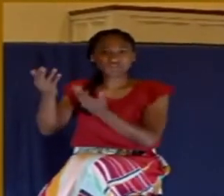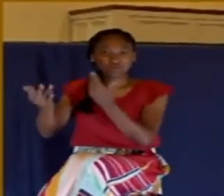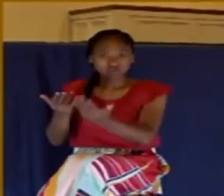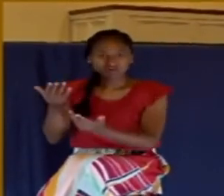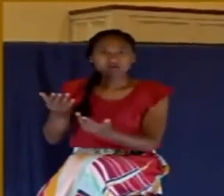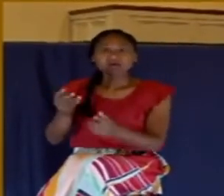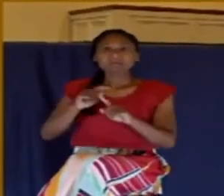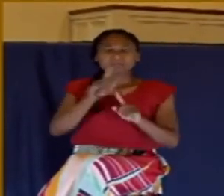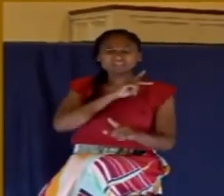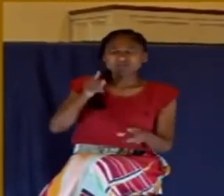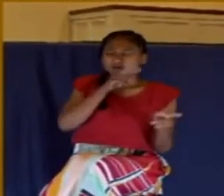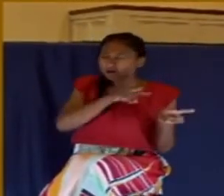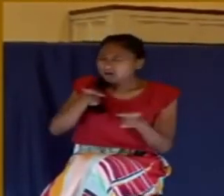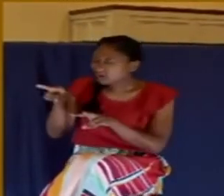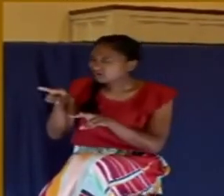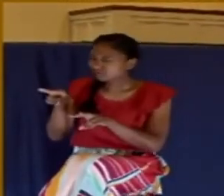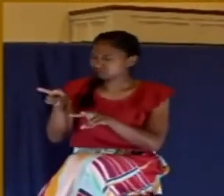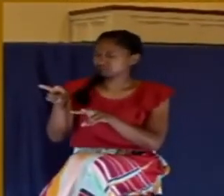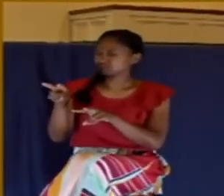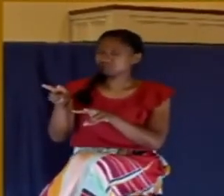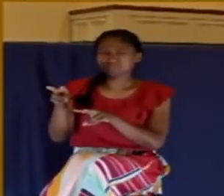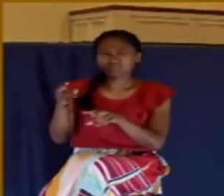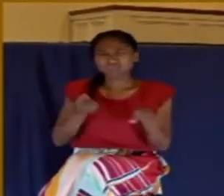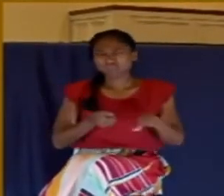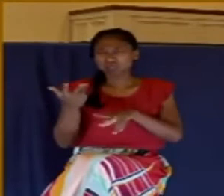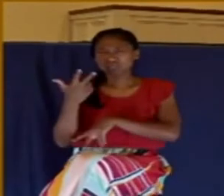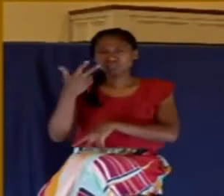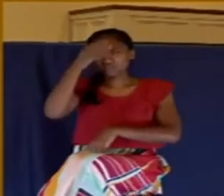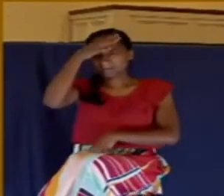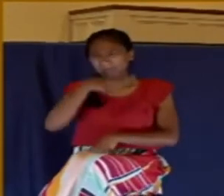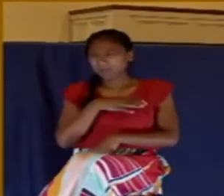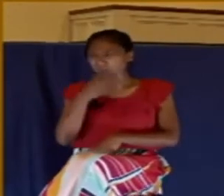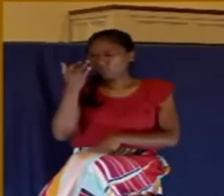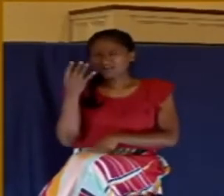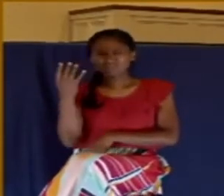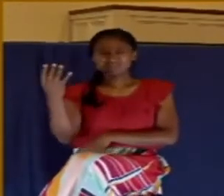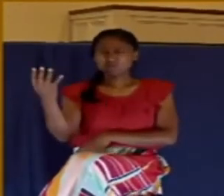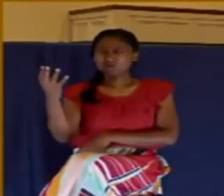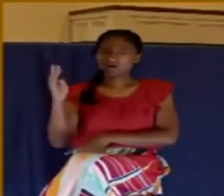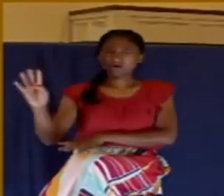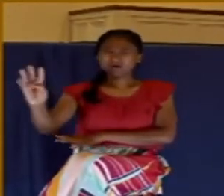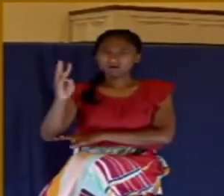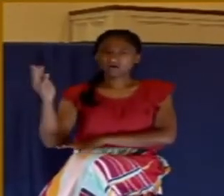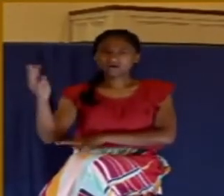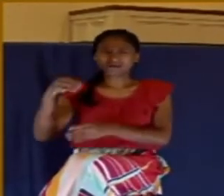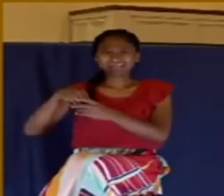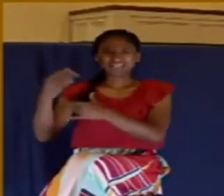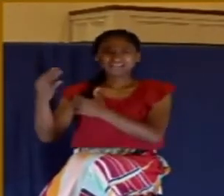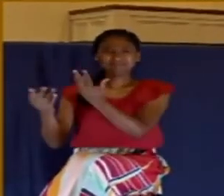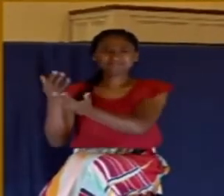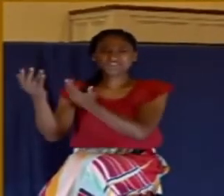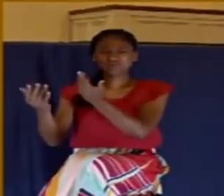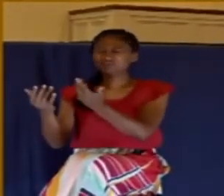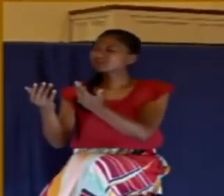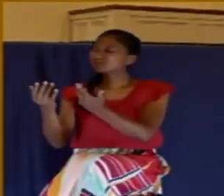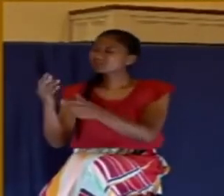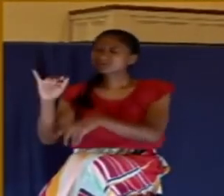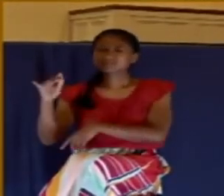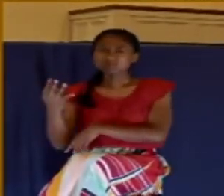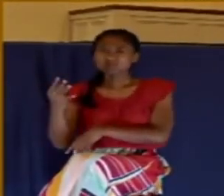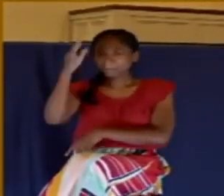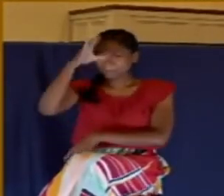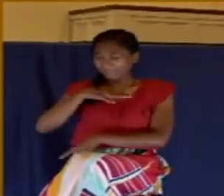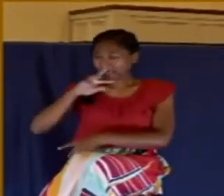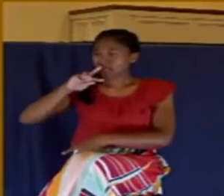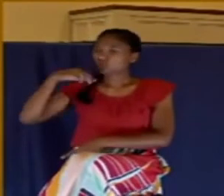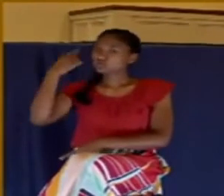fourth looks like the Son of God. And then he called them out. They weren't burnt.